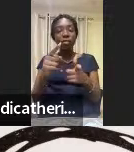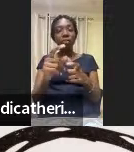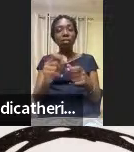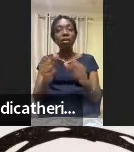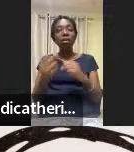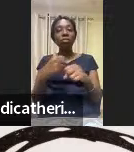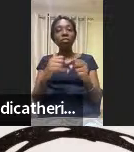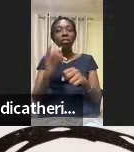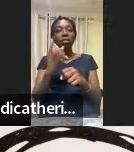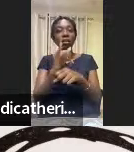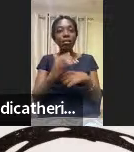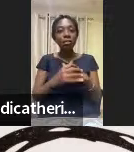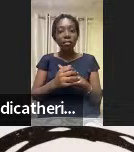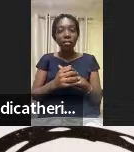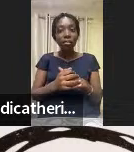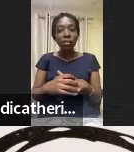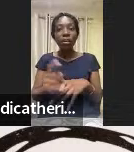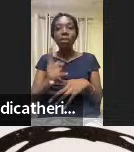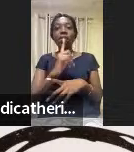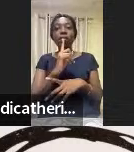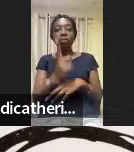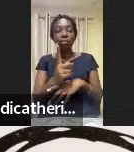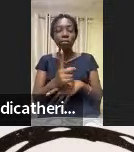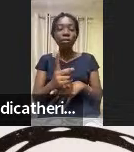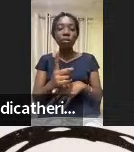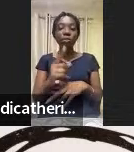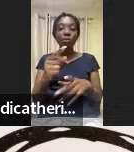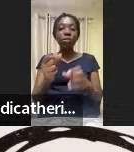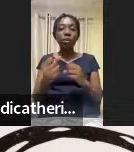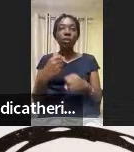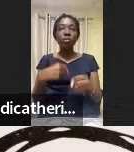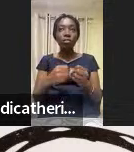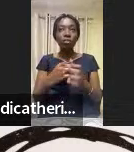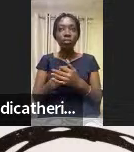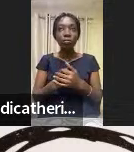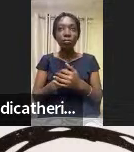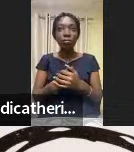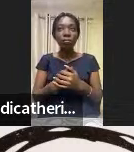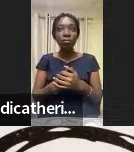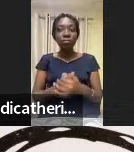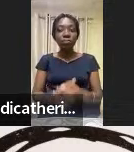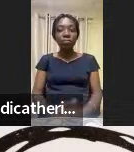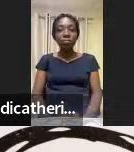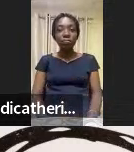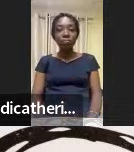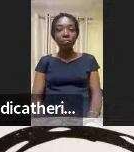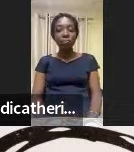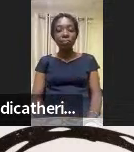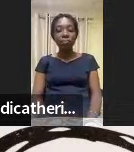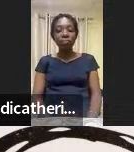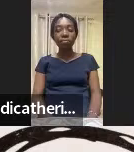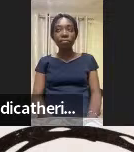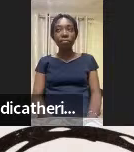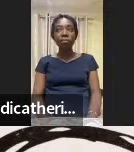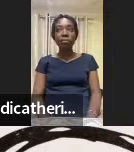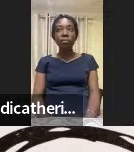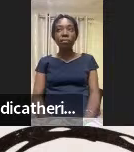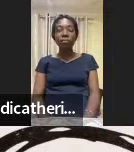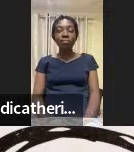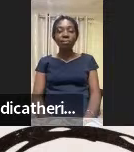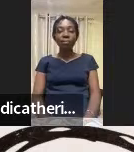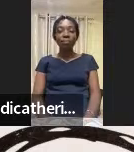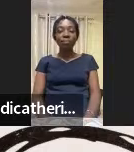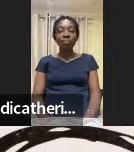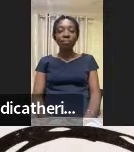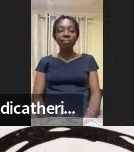tell people make those mistakes if they are for right ones. Thank you, Grace. Thank you,